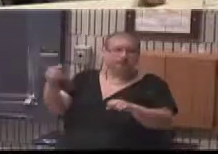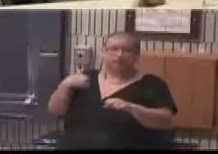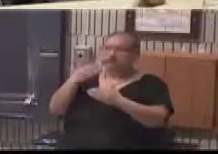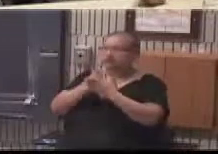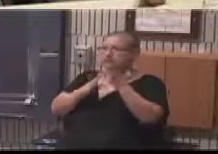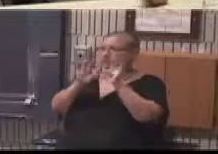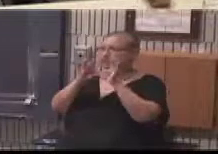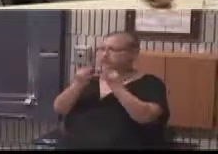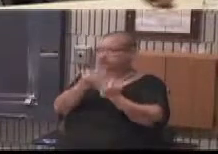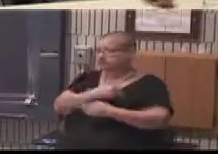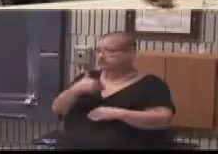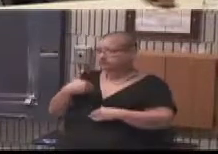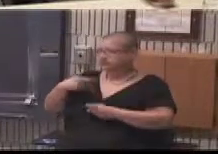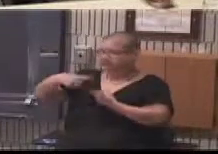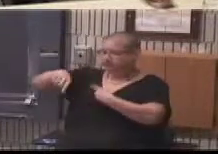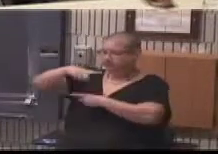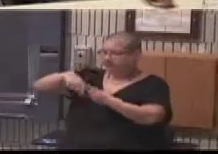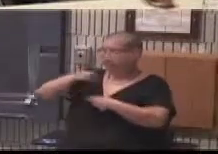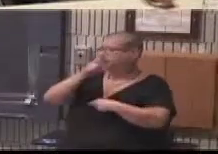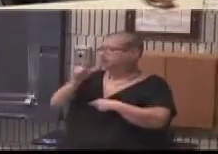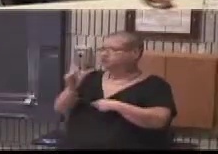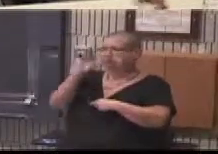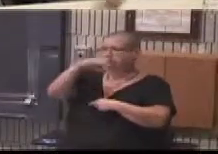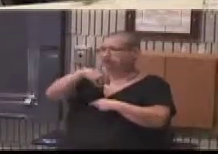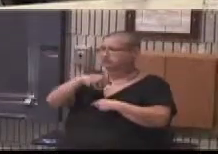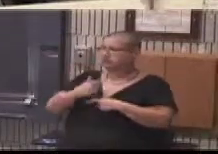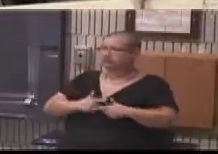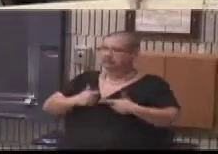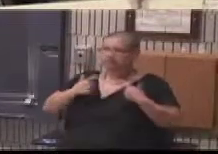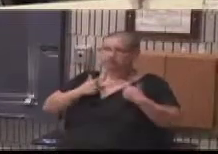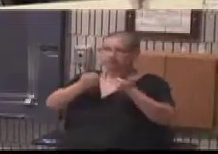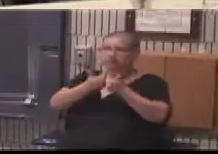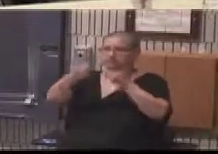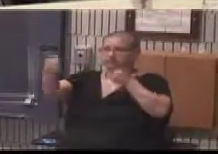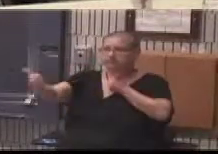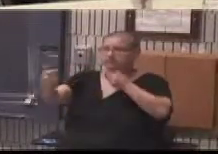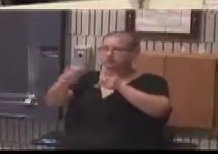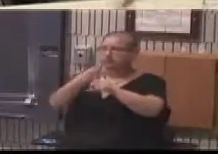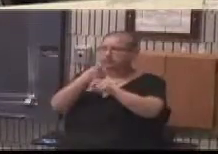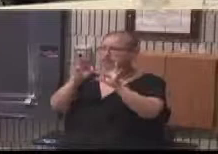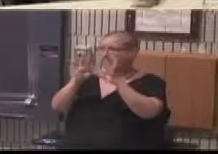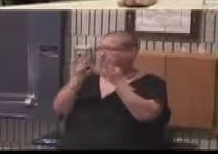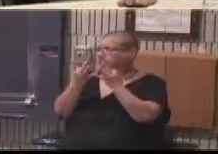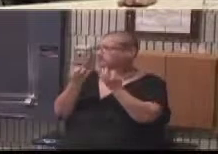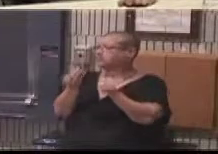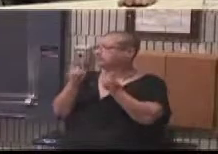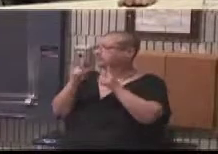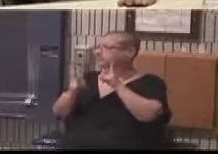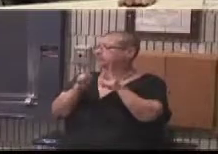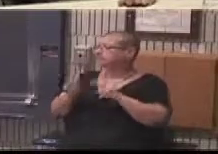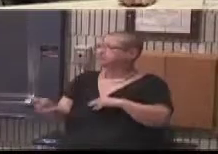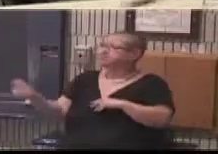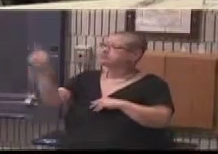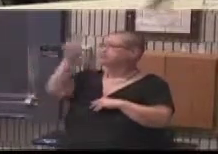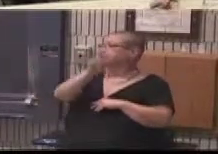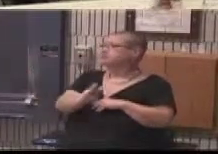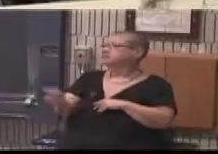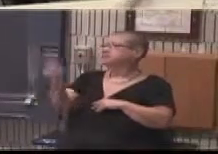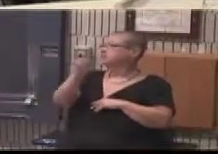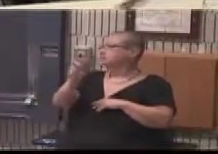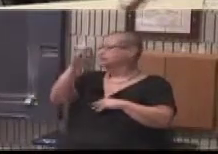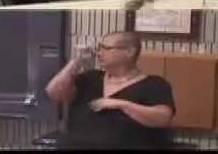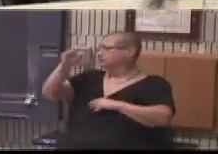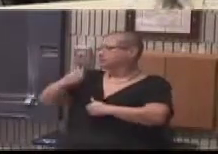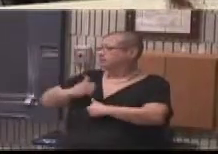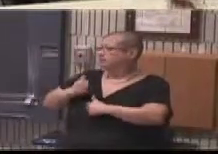family members around. It's not unusual for people to live apart from their family. A lot of people have traveled around the country for